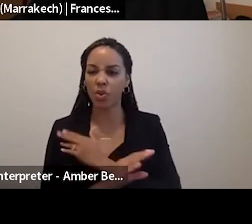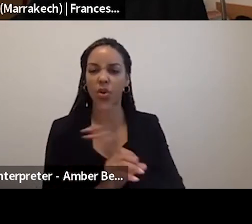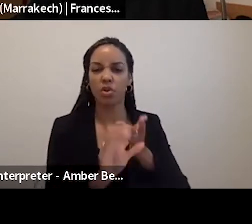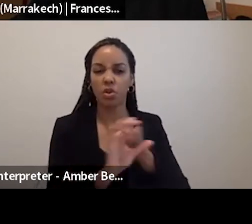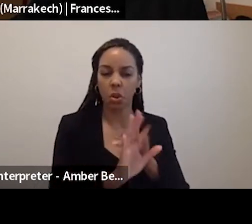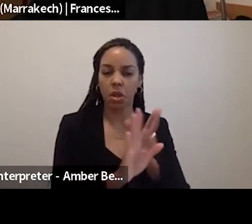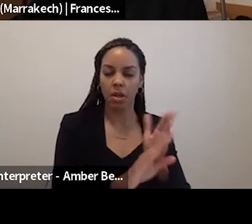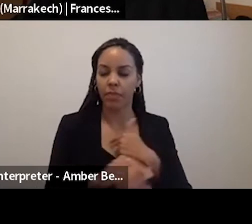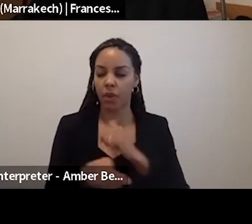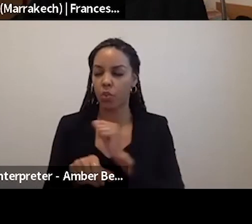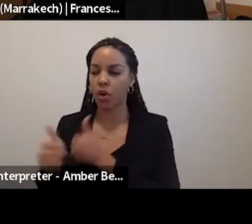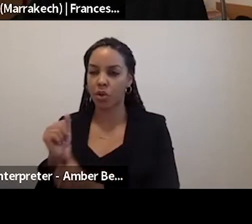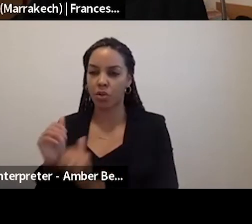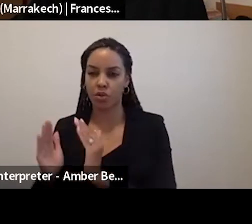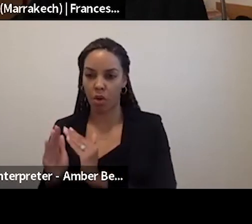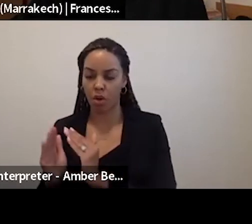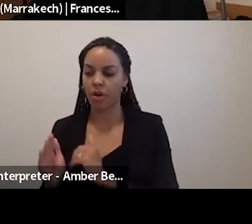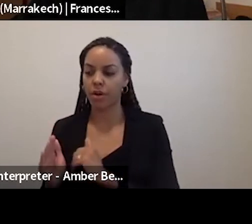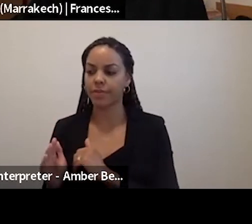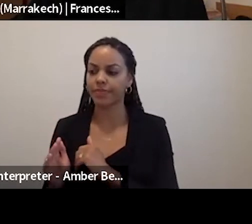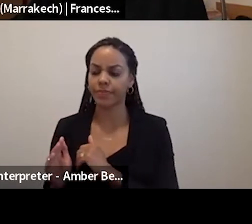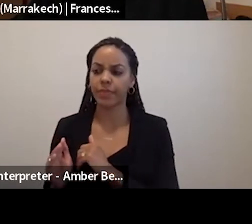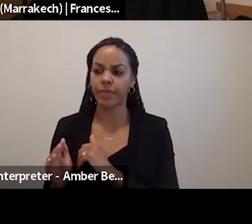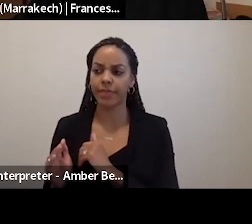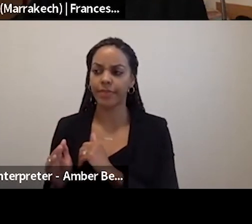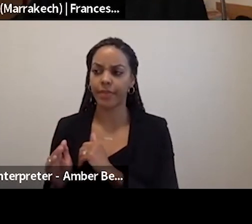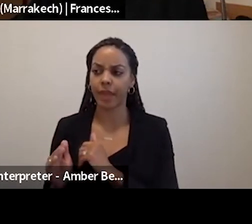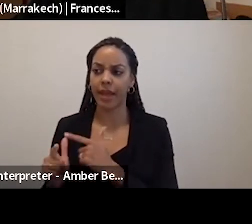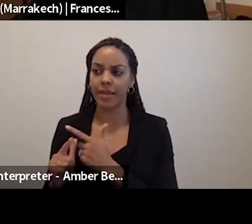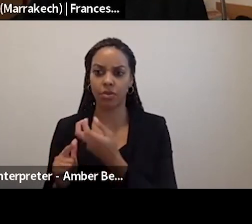and entering into something that's very